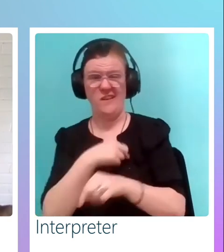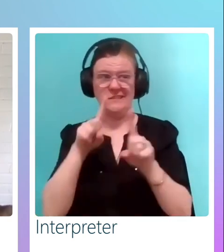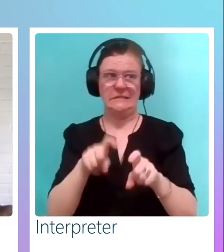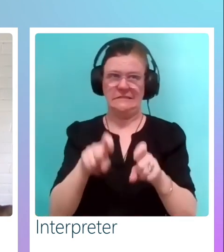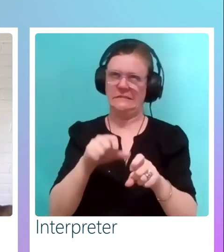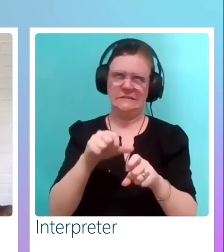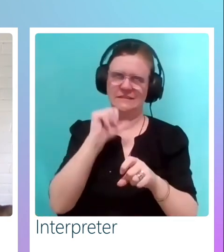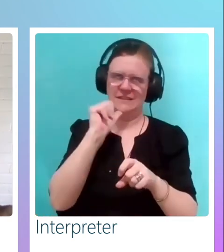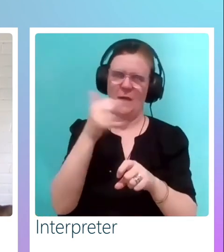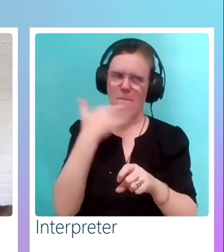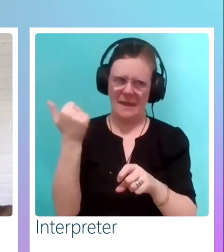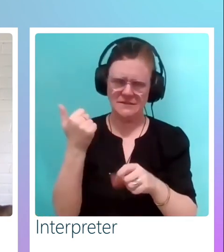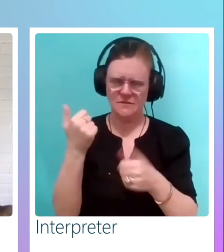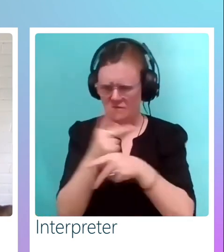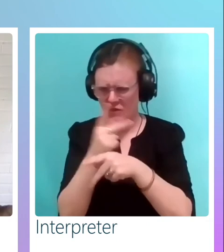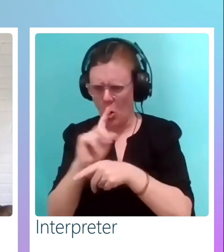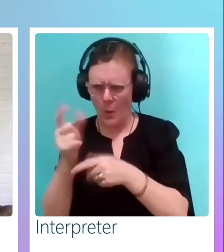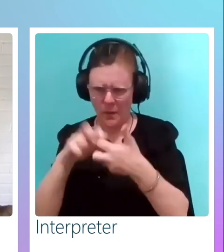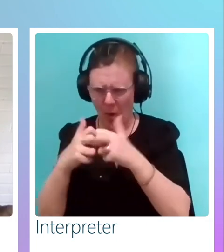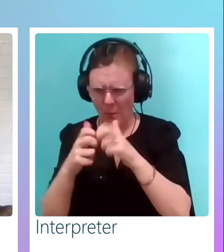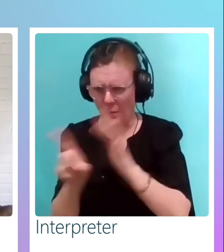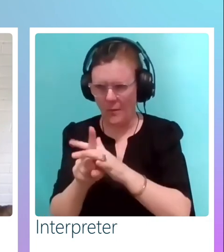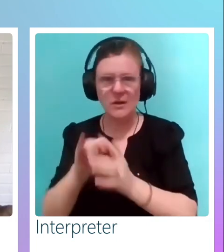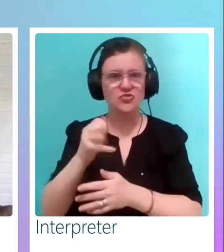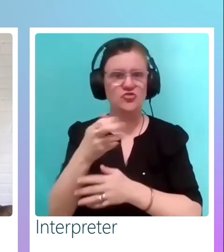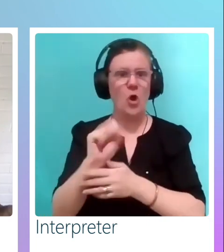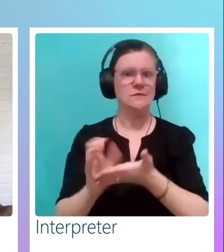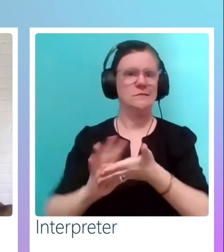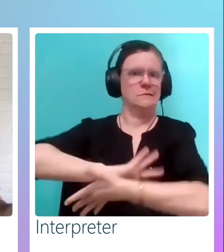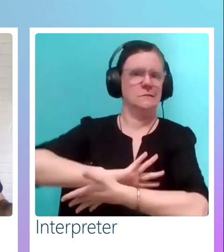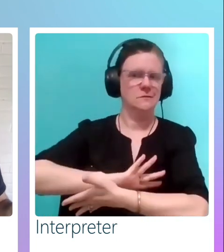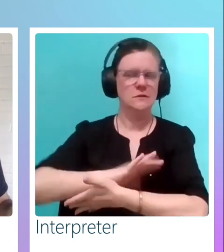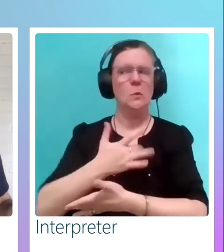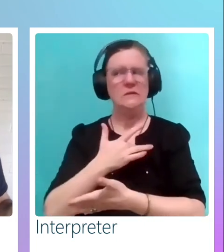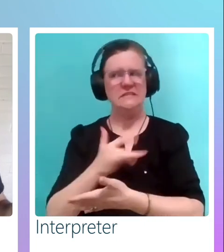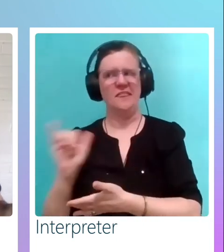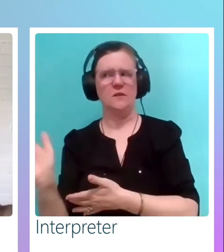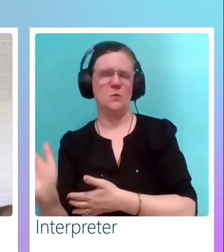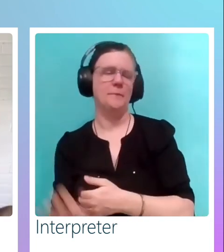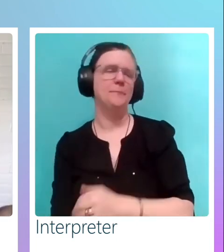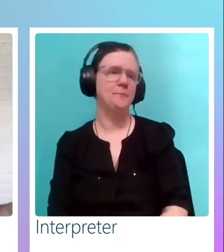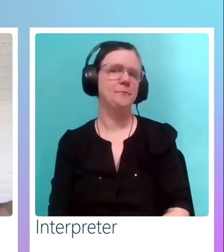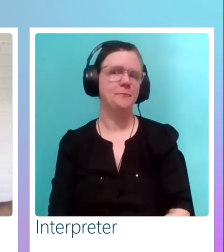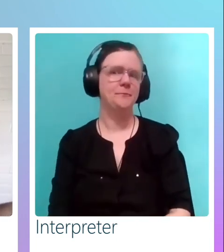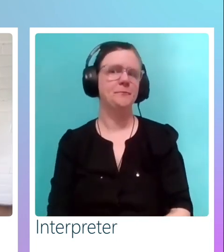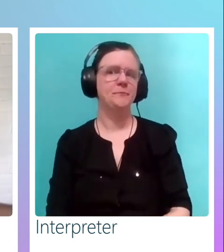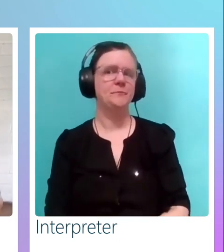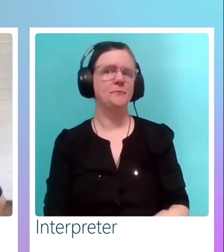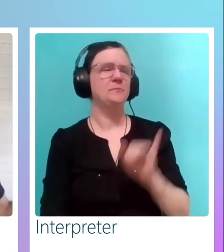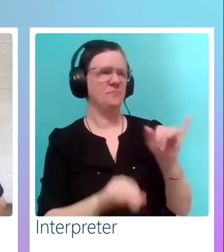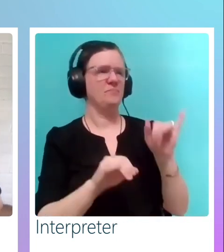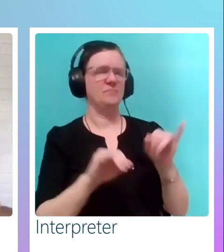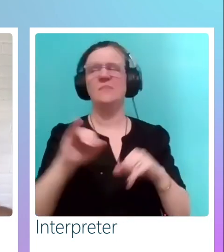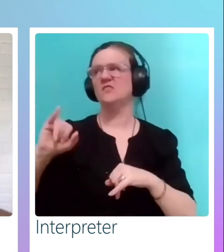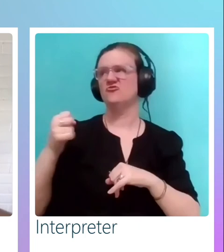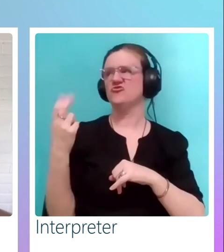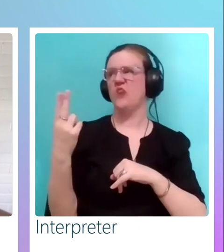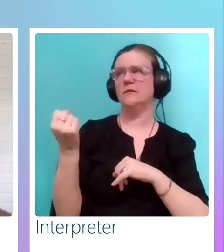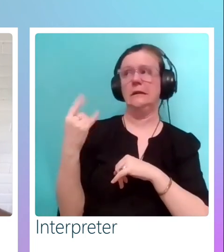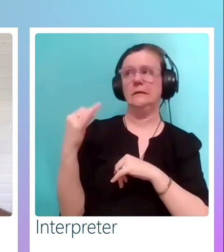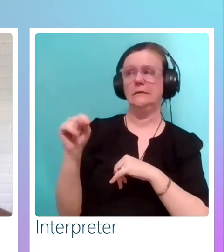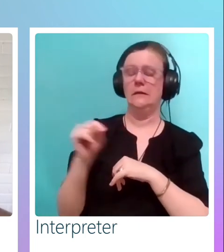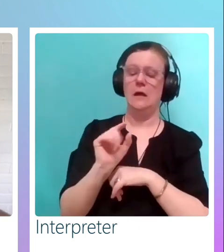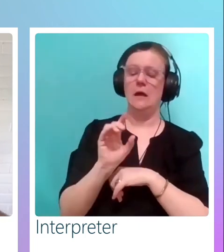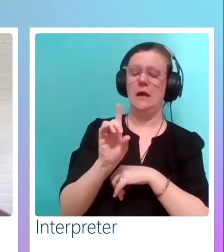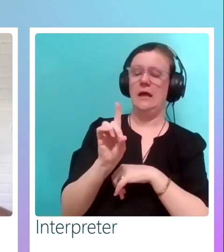of understanding where issues might lie. But yeah, so we do that sort of thing as well. Yeah, that's my understanding as well. At